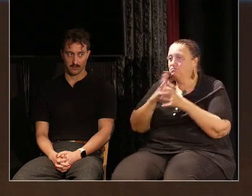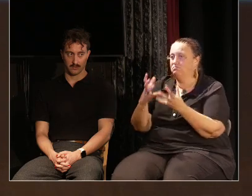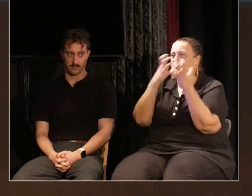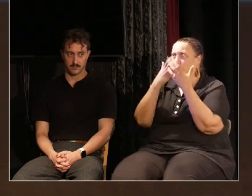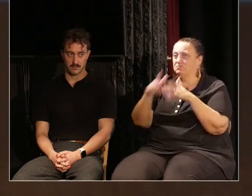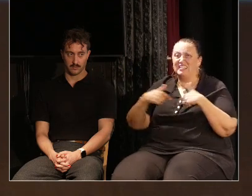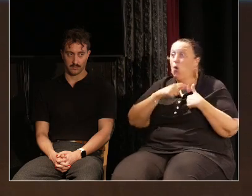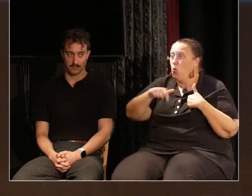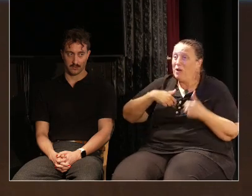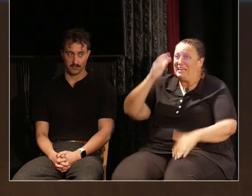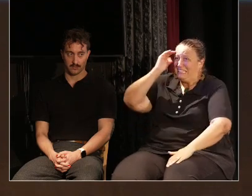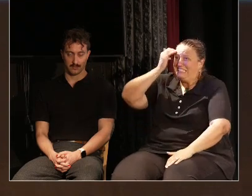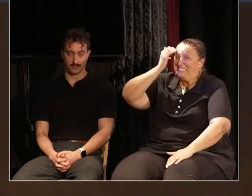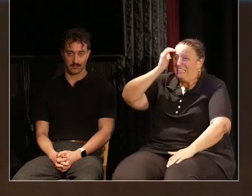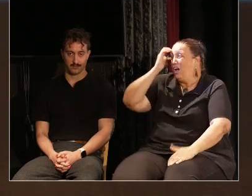far.